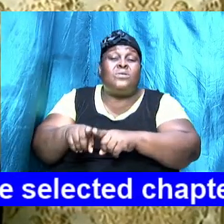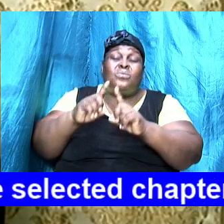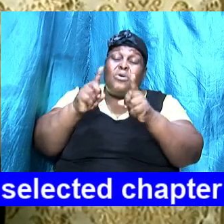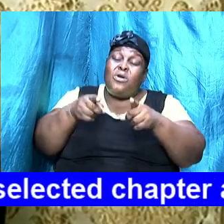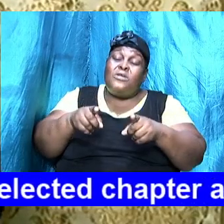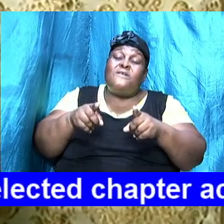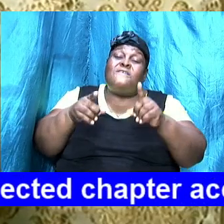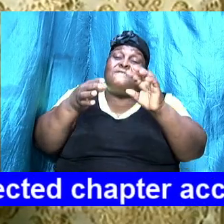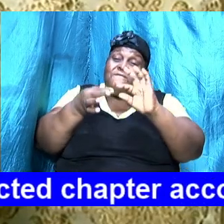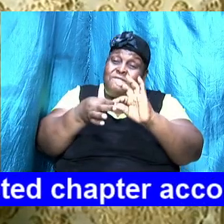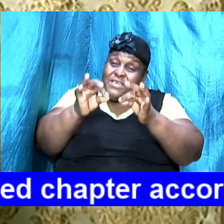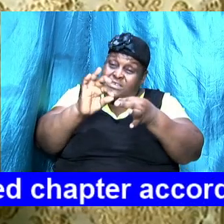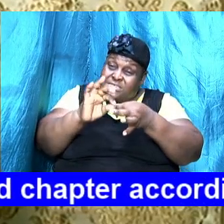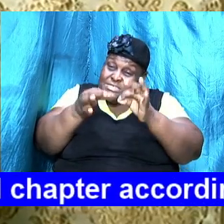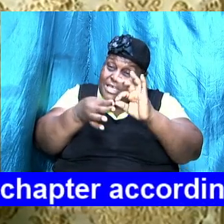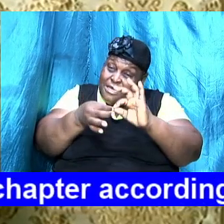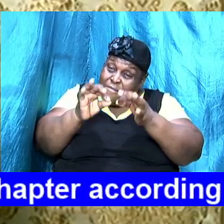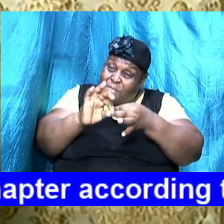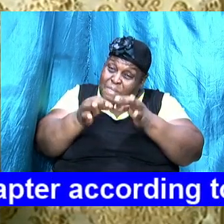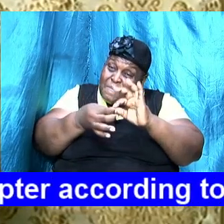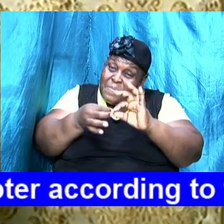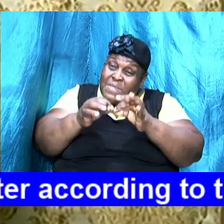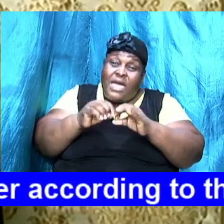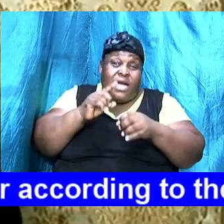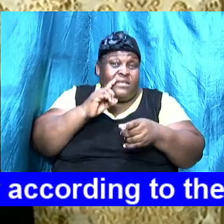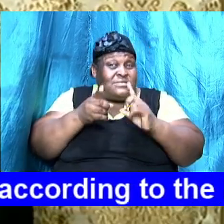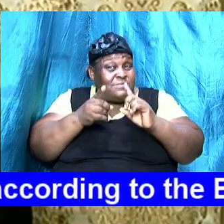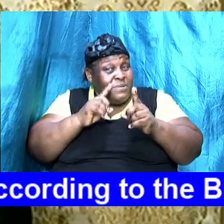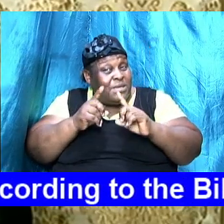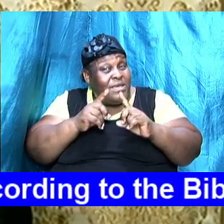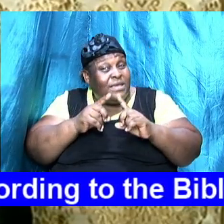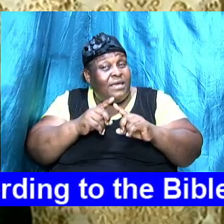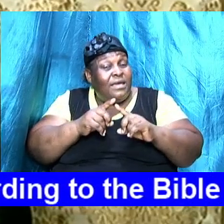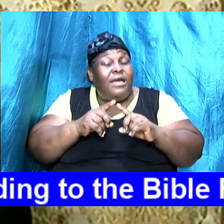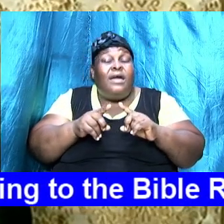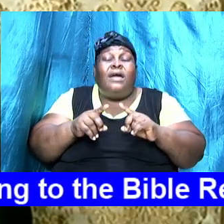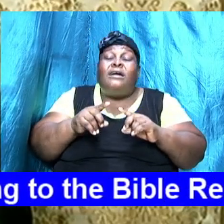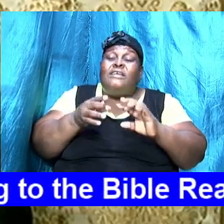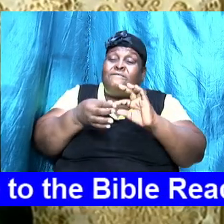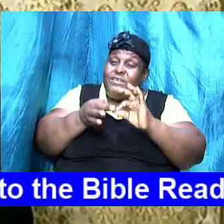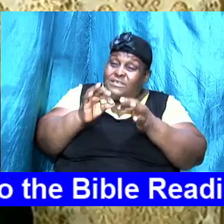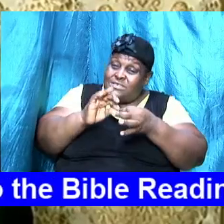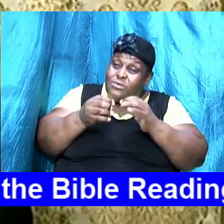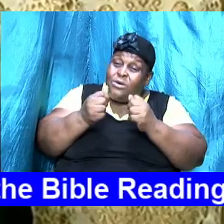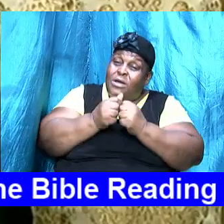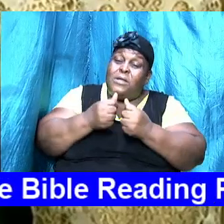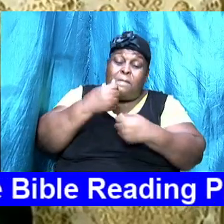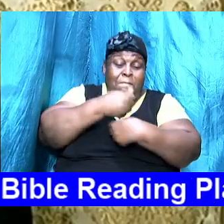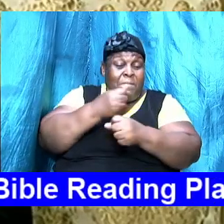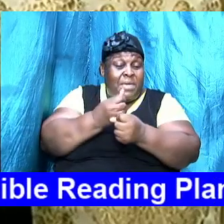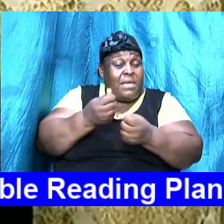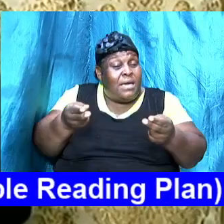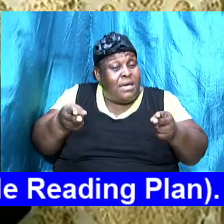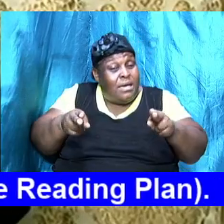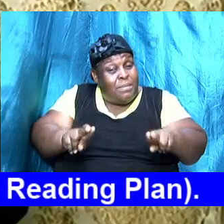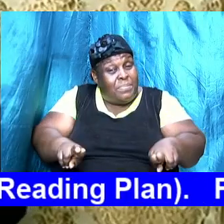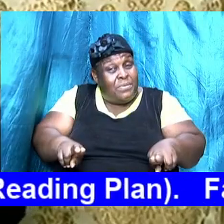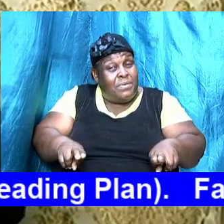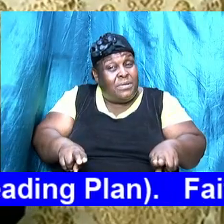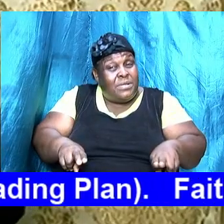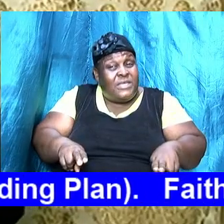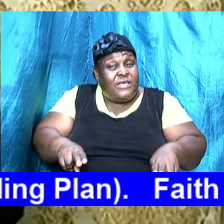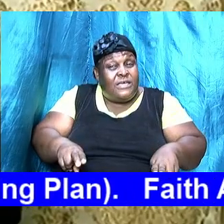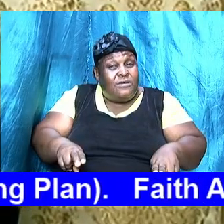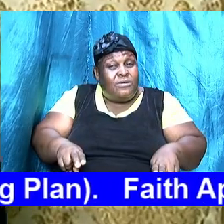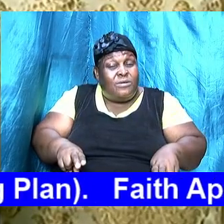With our differences, we're going to have to sort them out. With our differences, we are going to have to make it happen. With our differences, we are going to have to bite